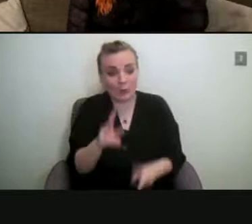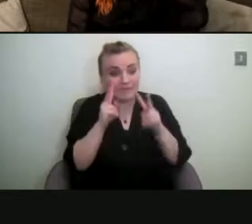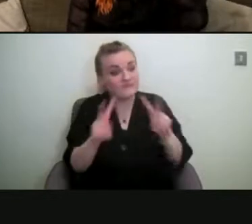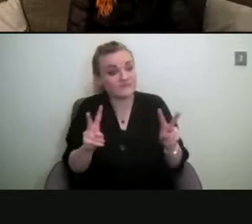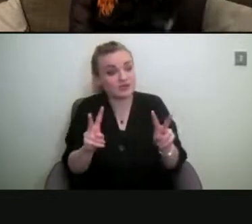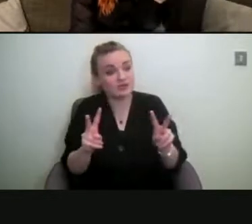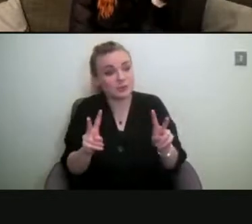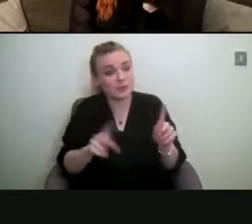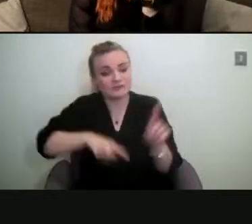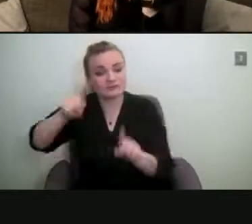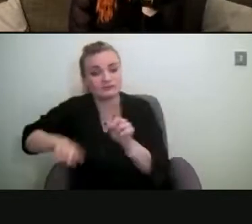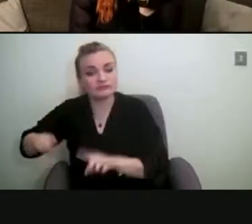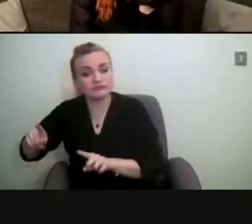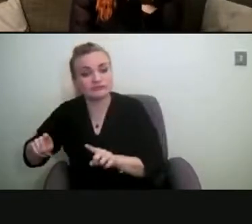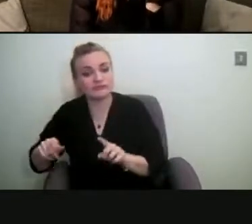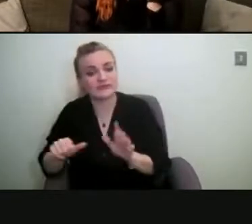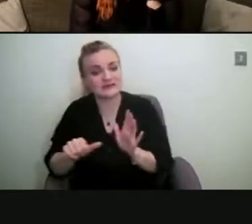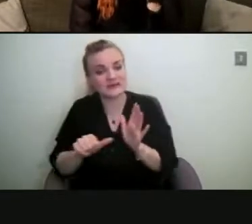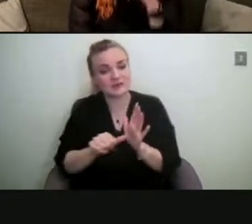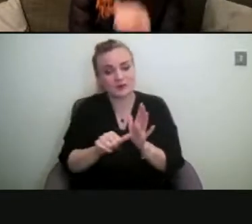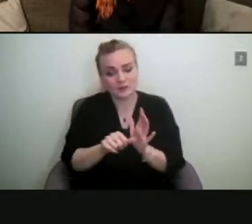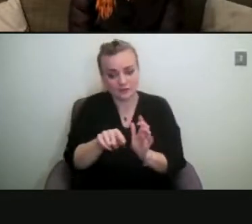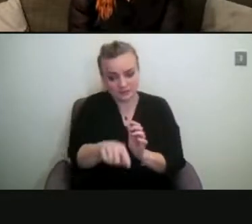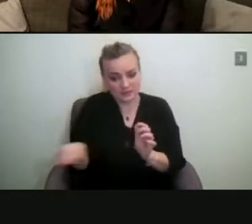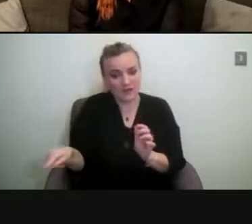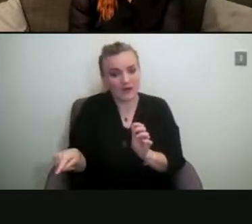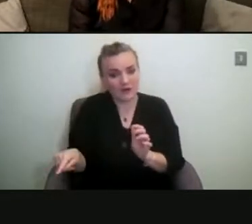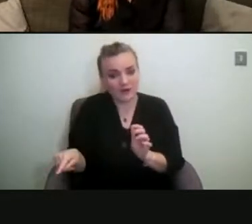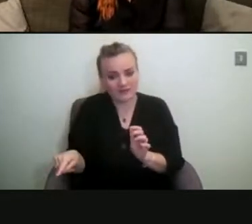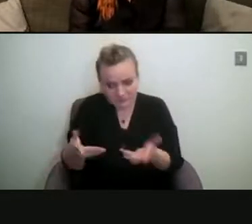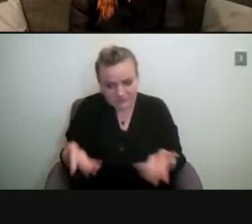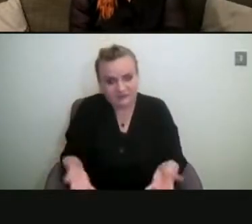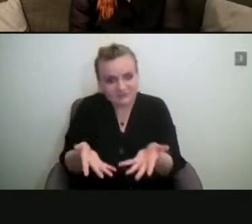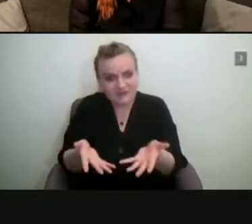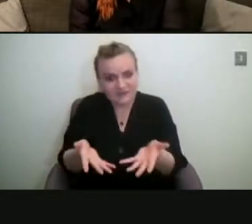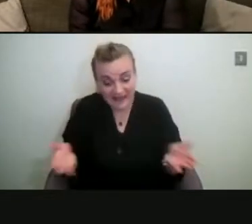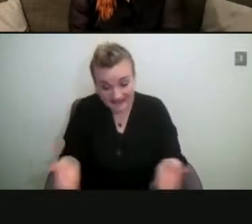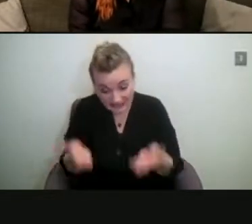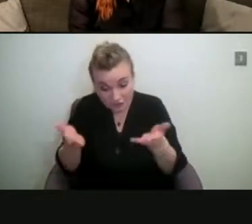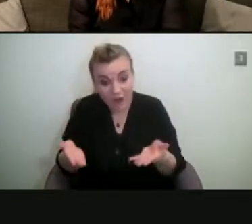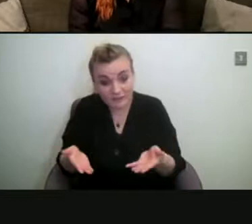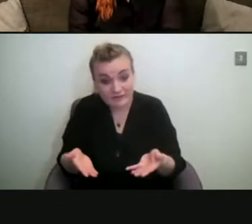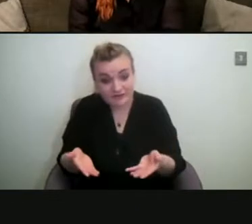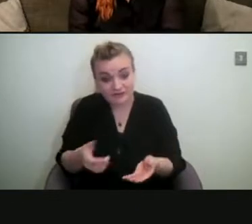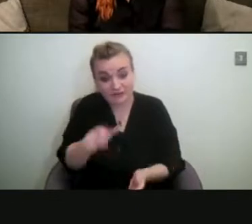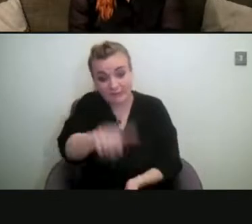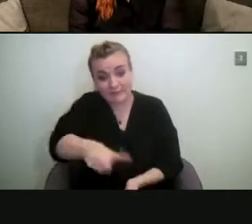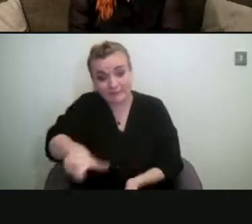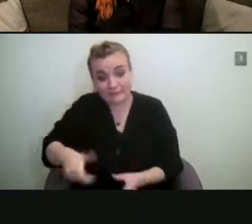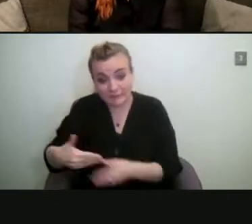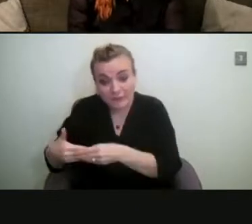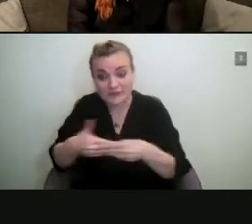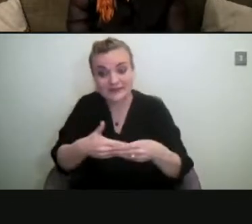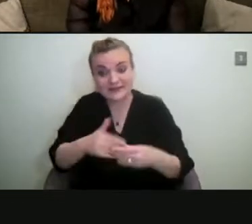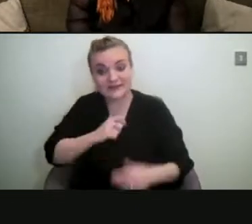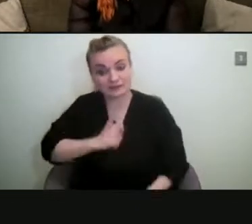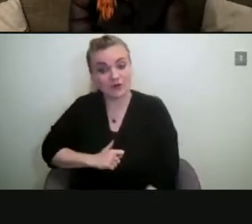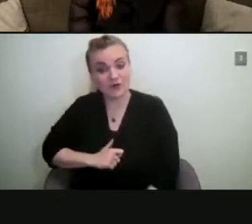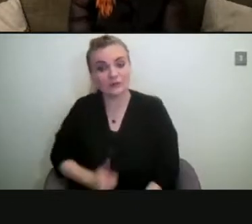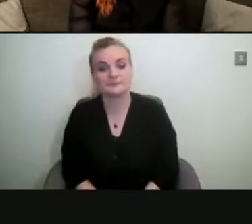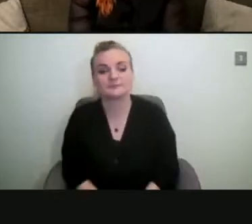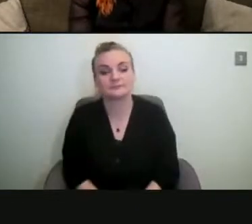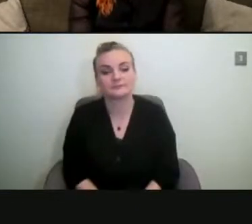sometimes, but there shouldn't be. And I think going forward, those are the things that are really important. Yeah, totally